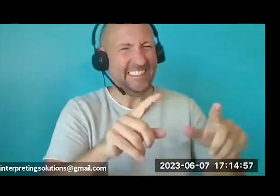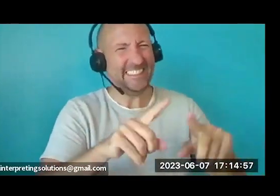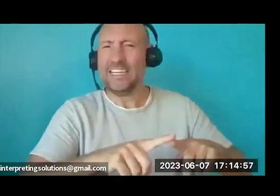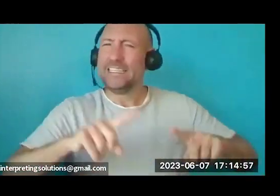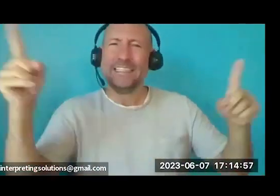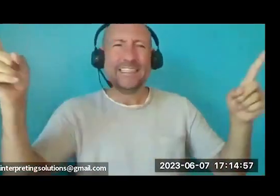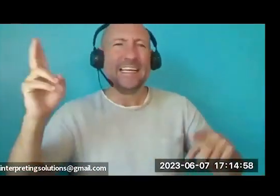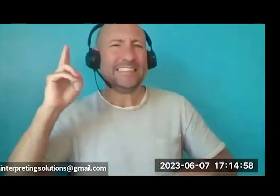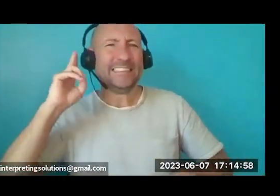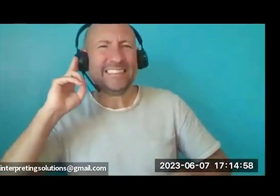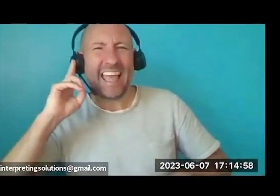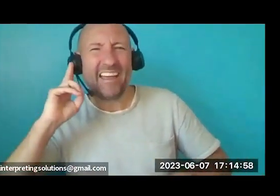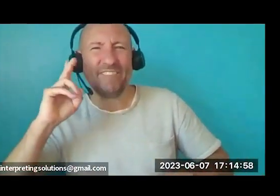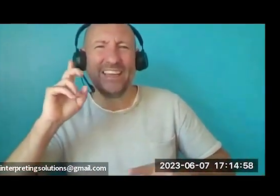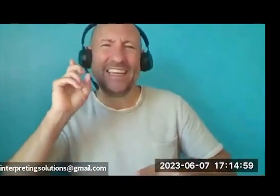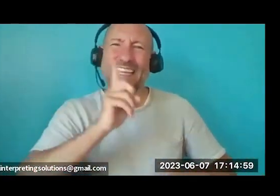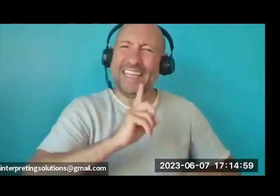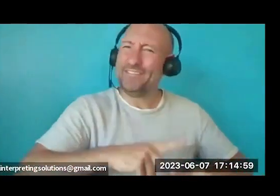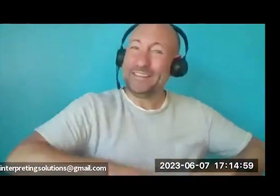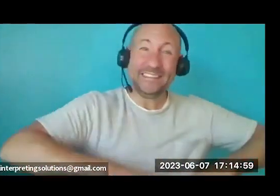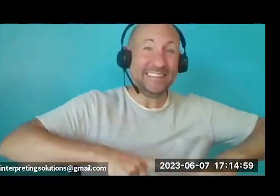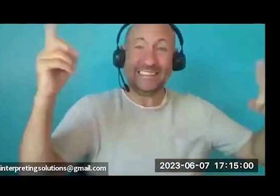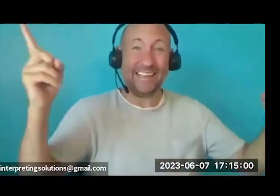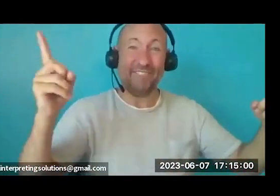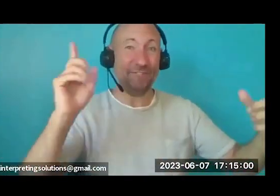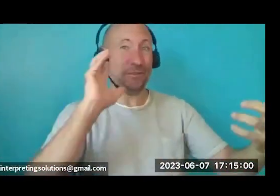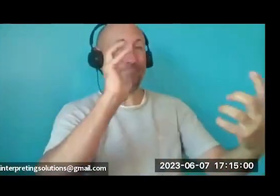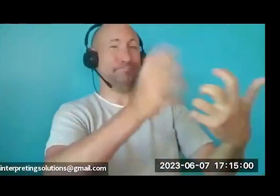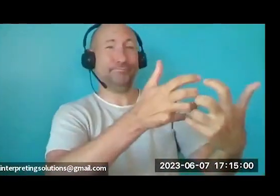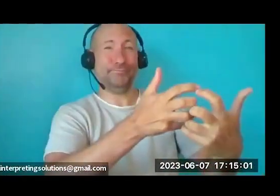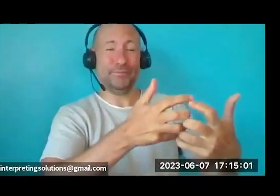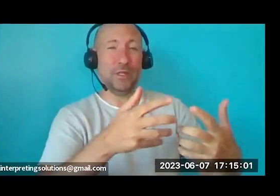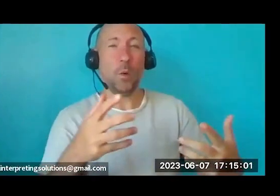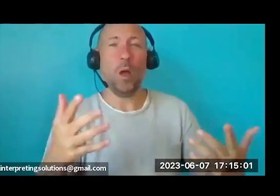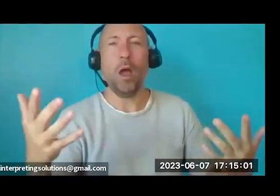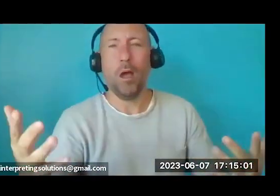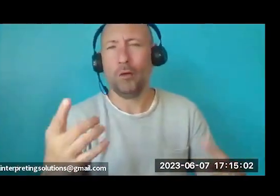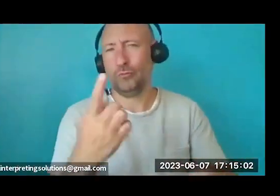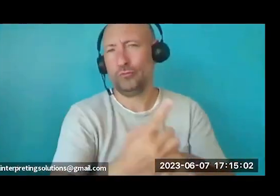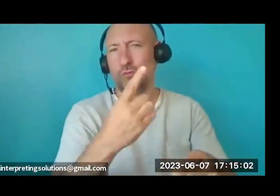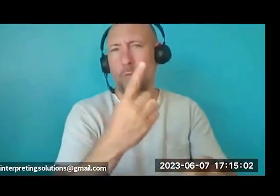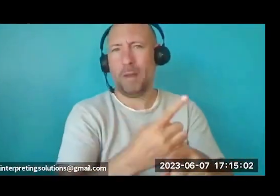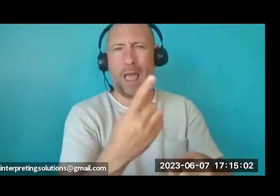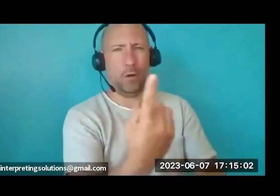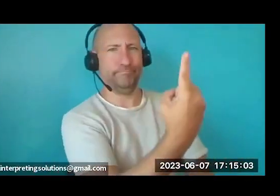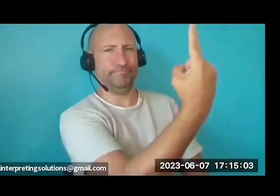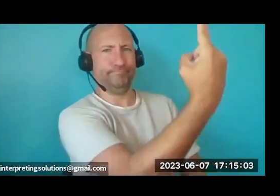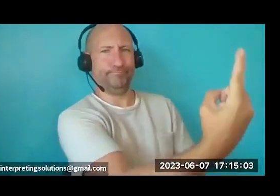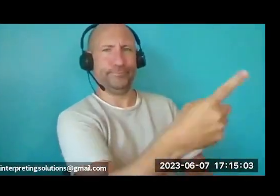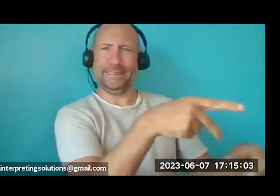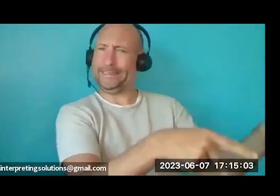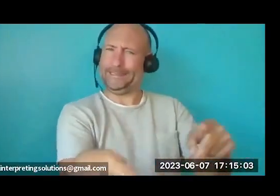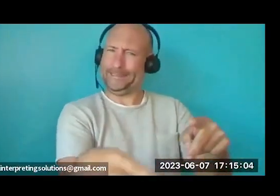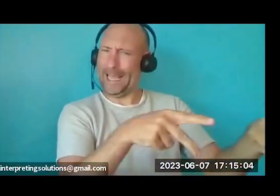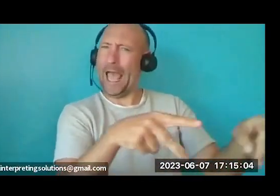different ways of experiencing aesthetics. If in both cases we look at the dance